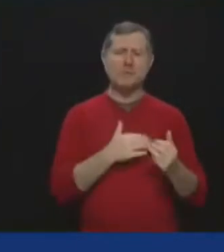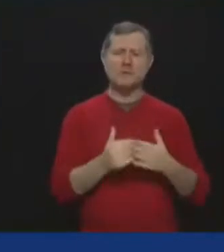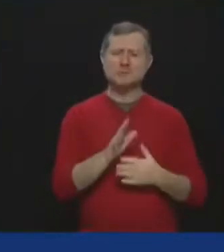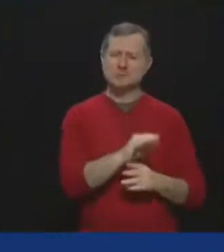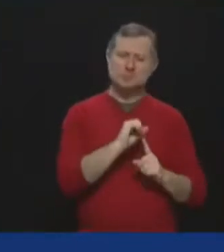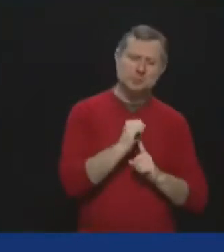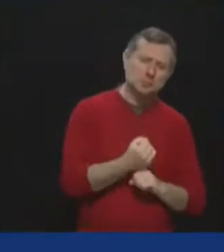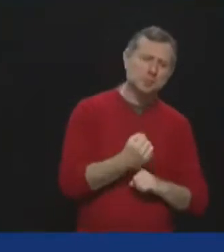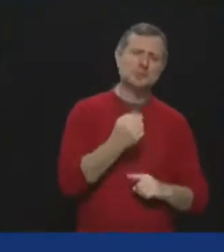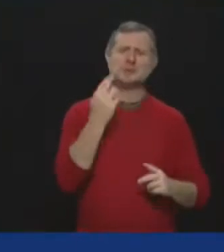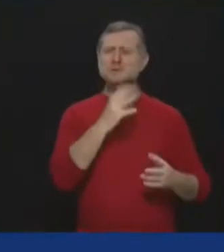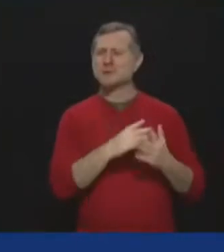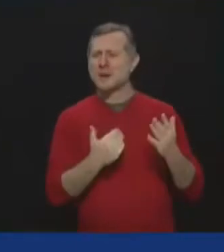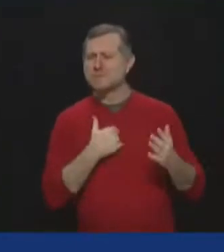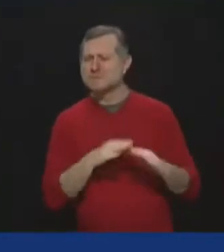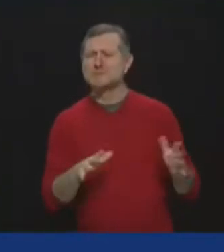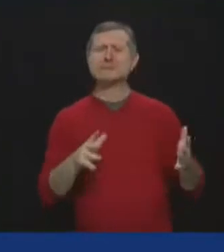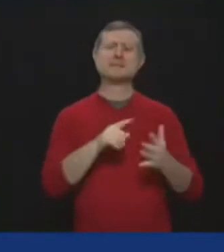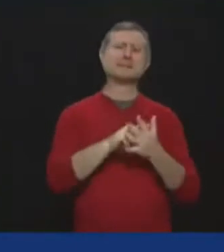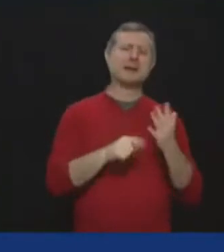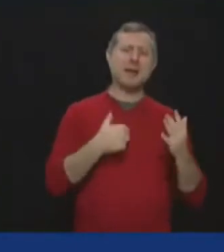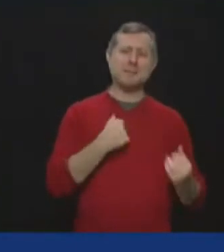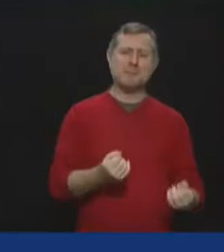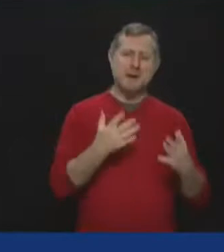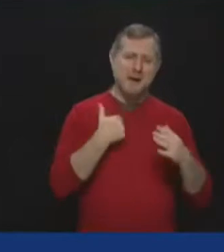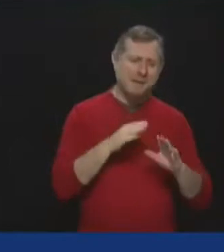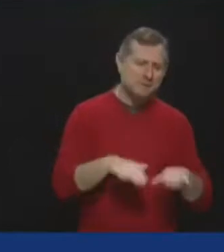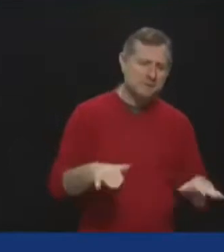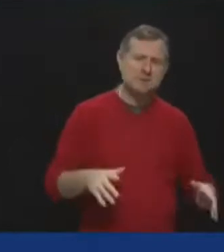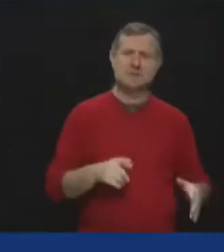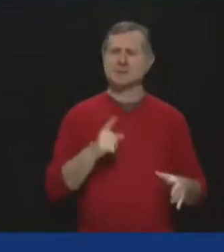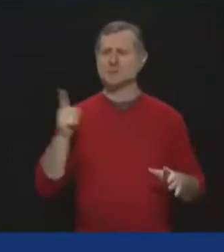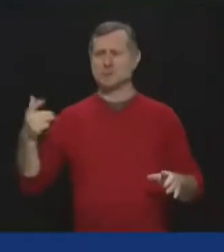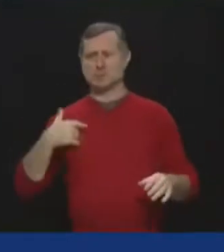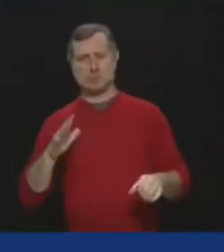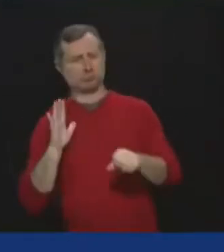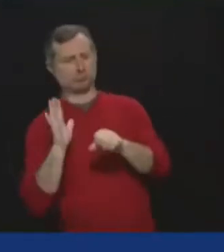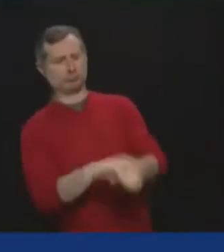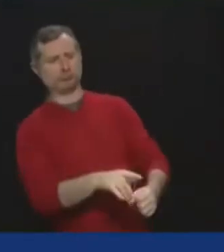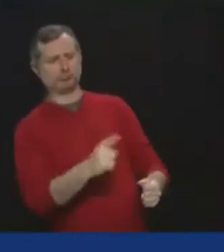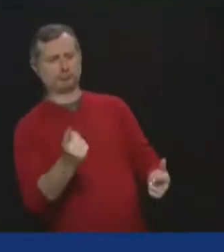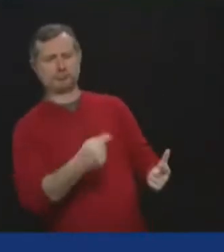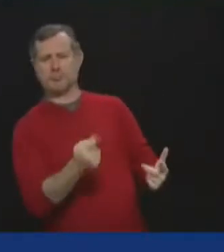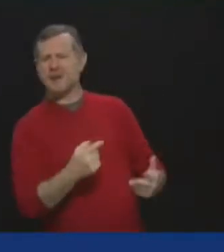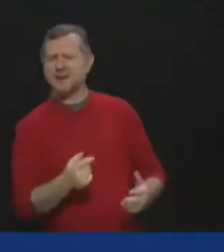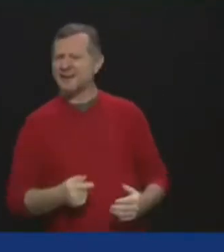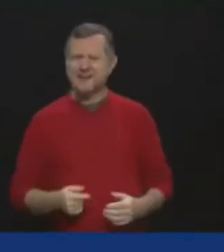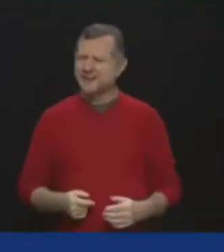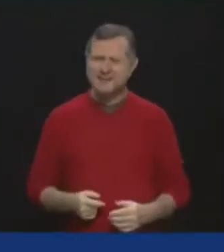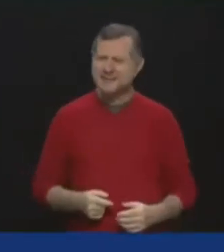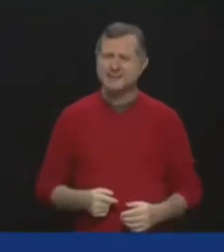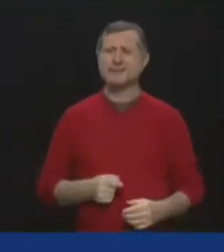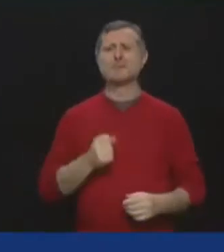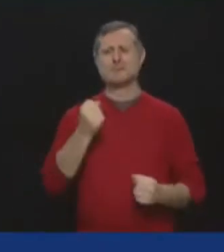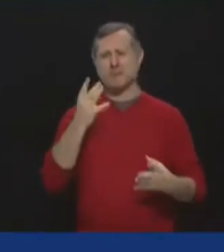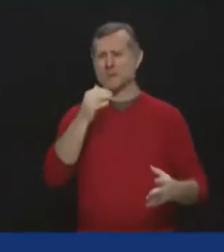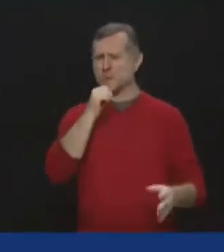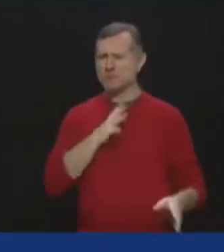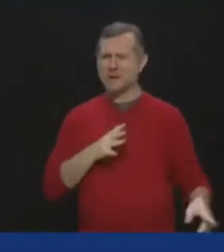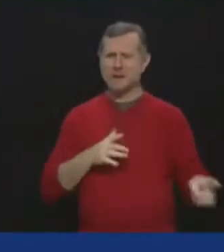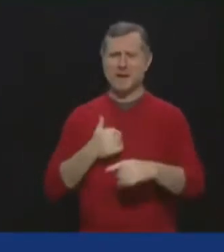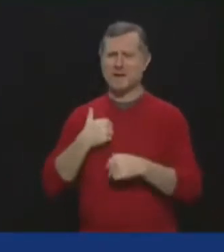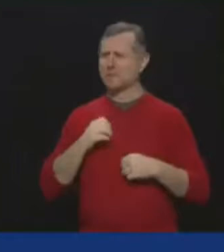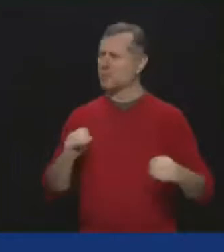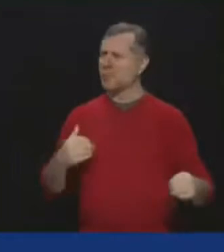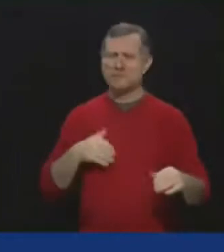they will have children, and how many children they will have, are being denied to women all across this country. And it